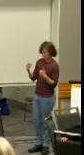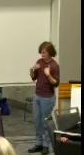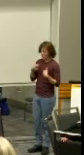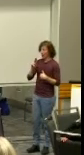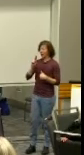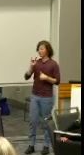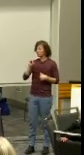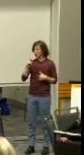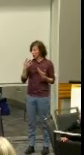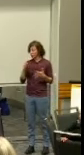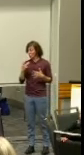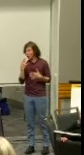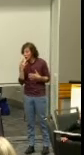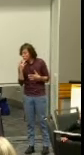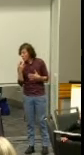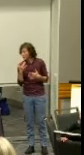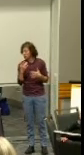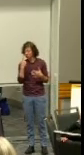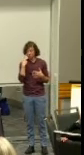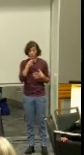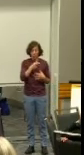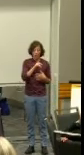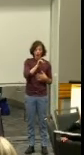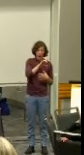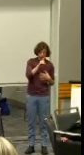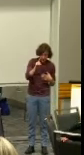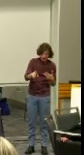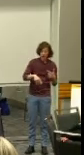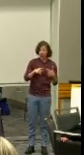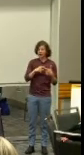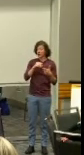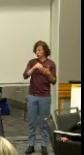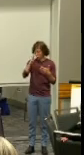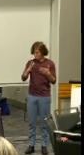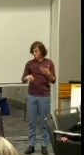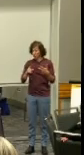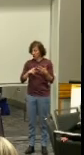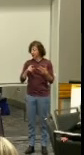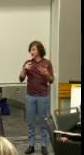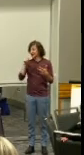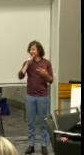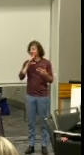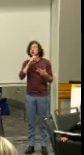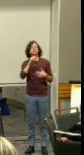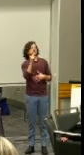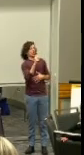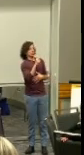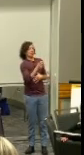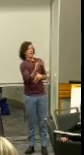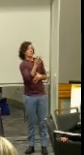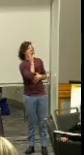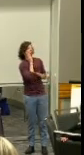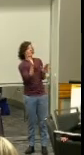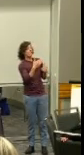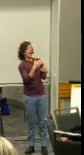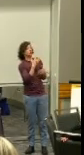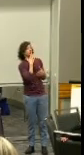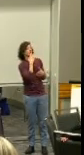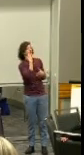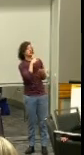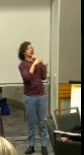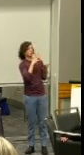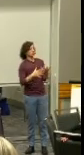and preference for seniors and preference for students? Yeah, so the 4-bedroom house is a preference for students. So and if you don't fill it